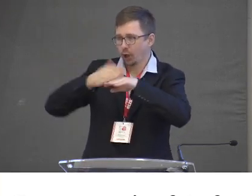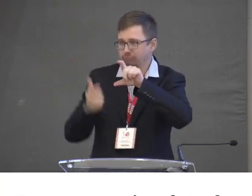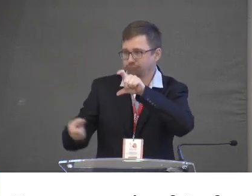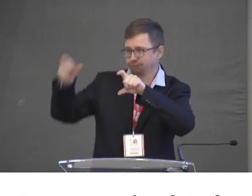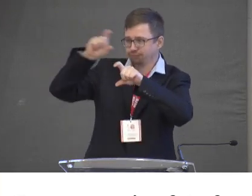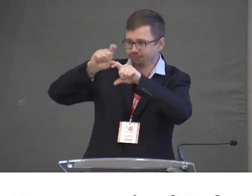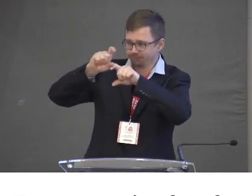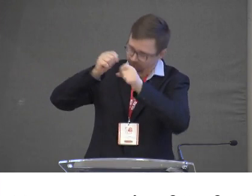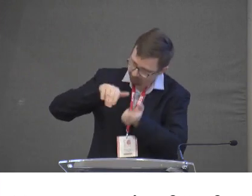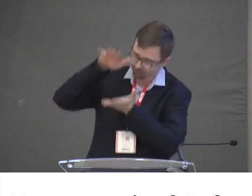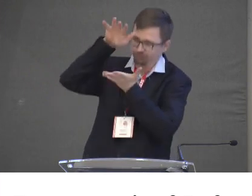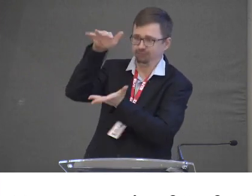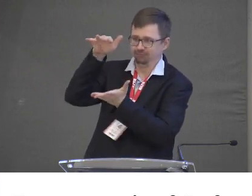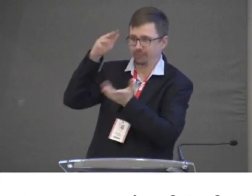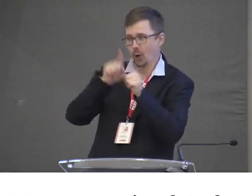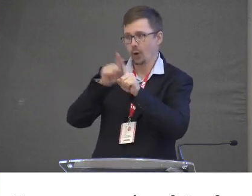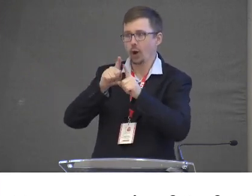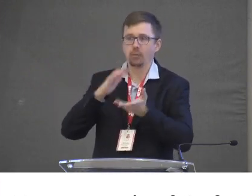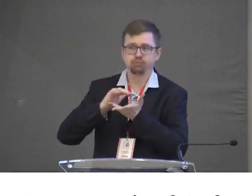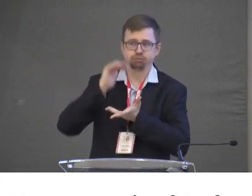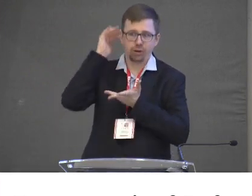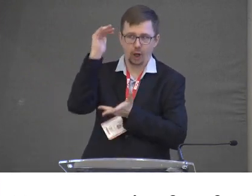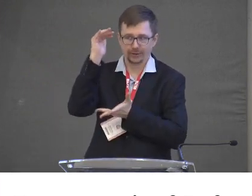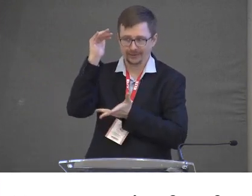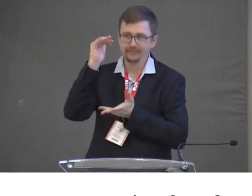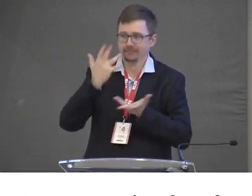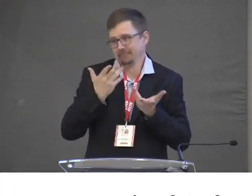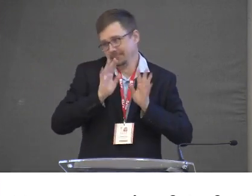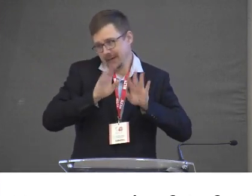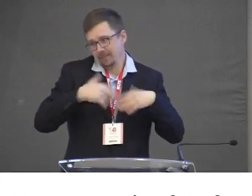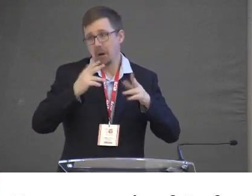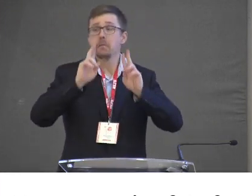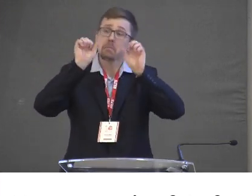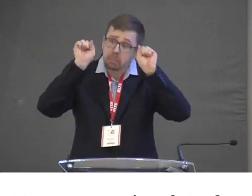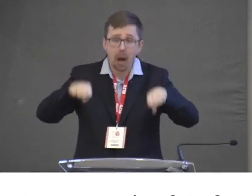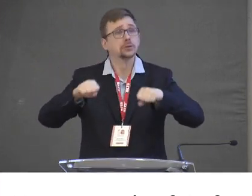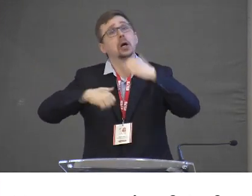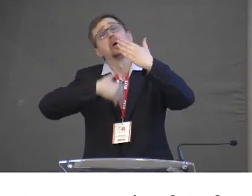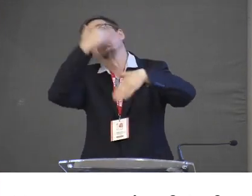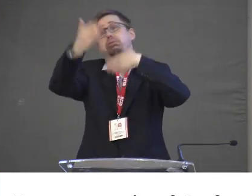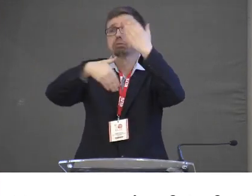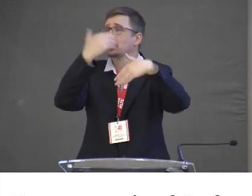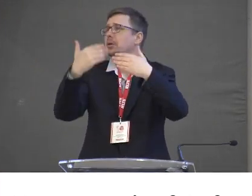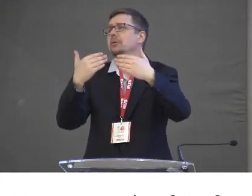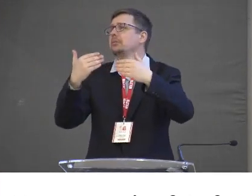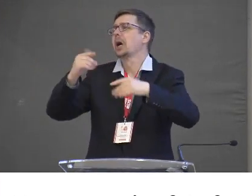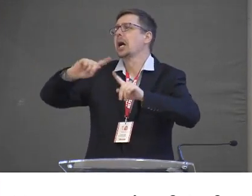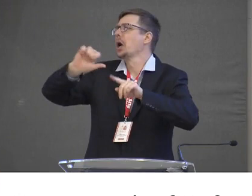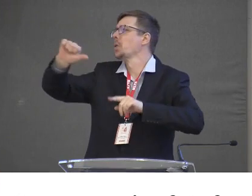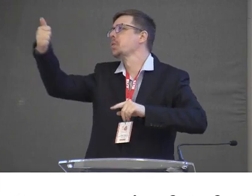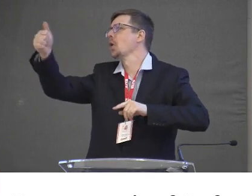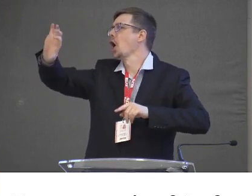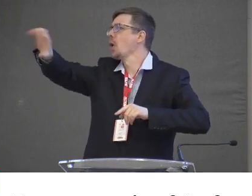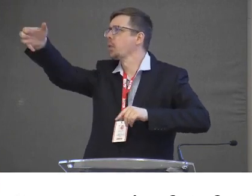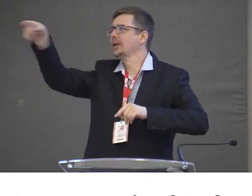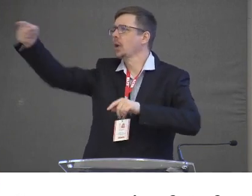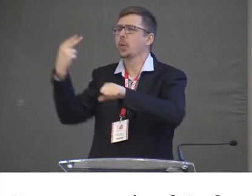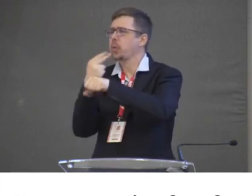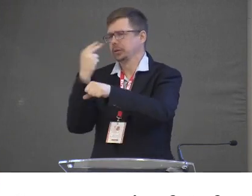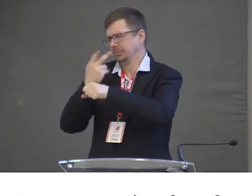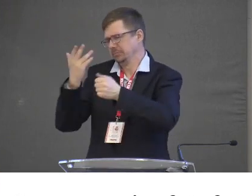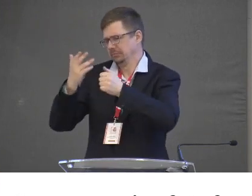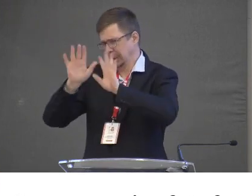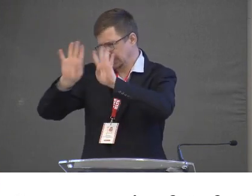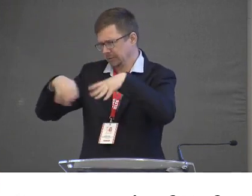We took the ProSign results and expanded on the outcome and made it a richer framework of